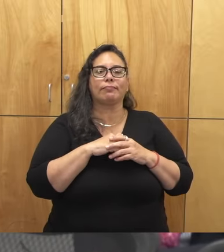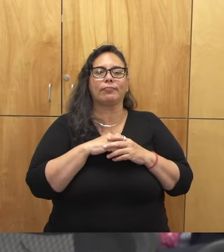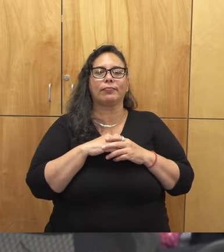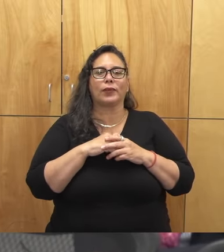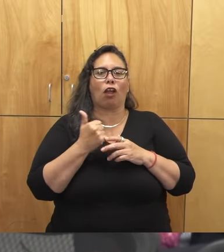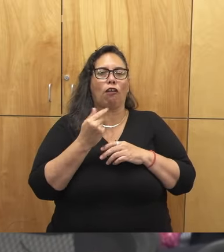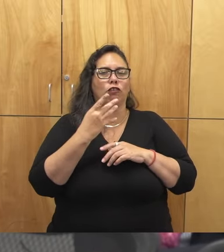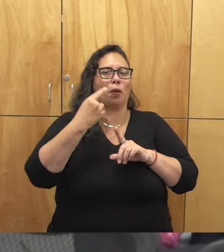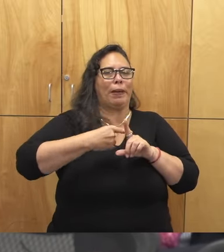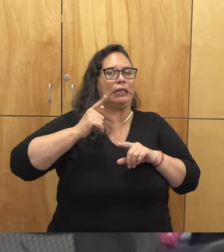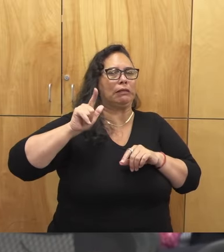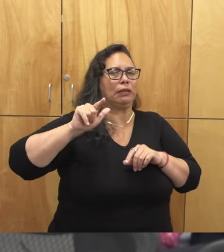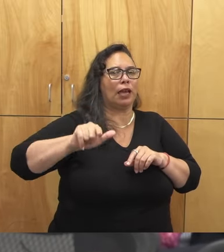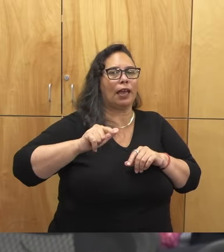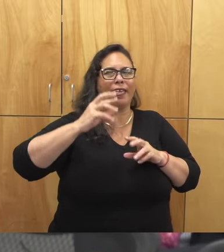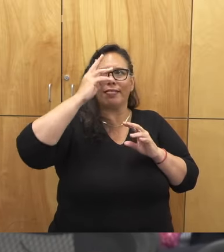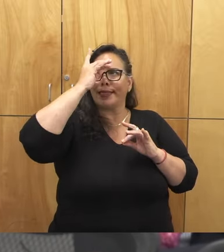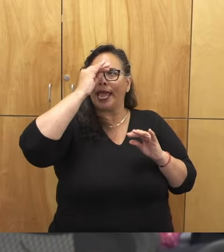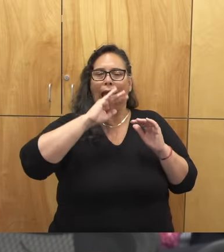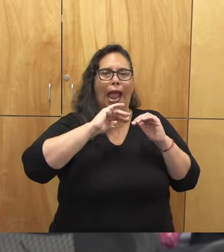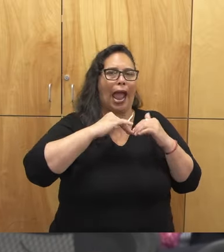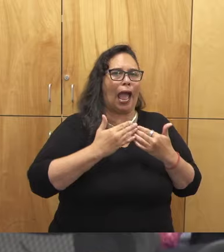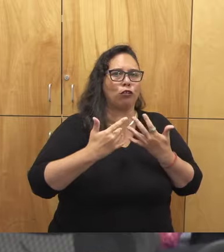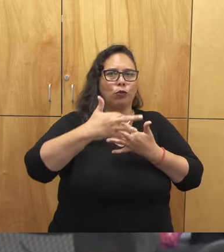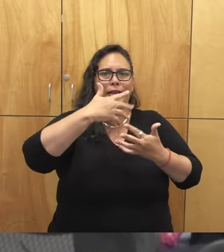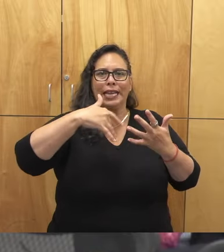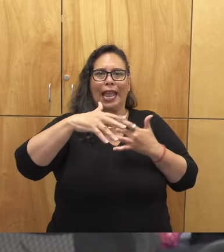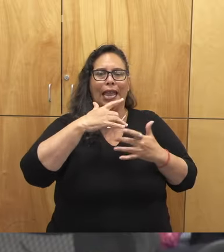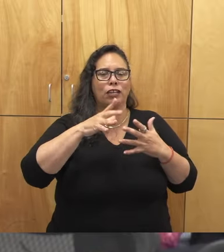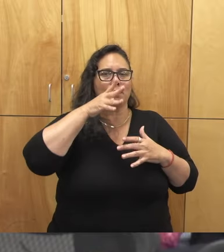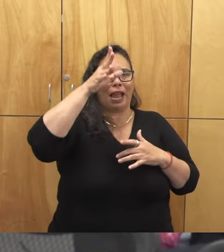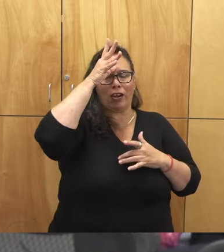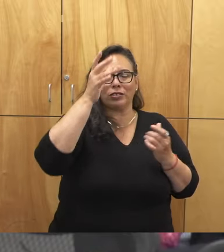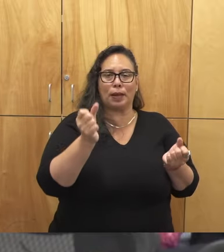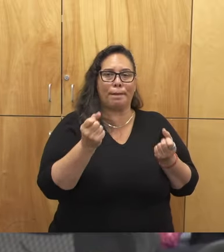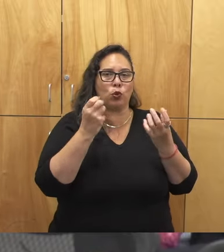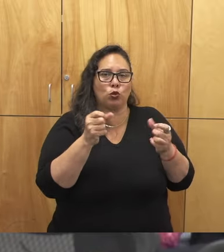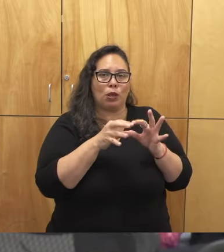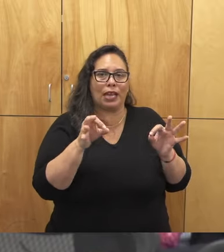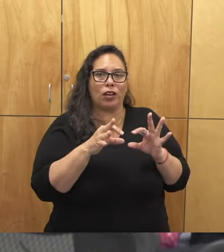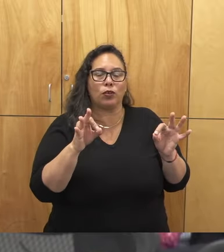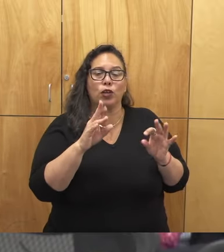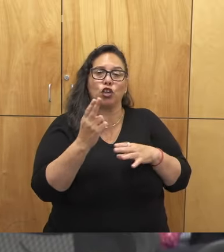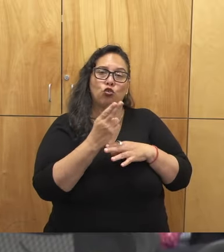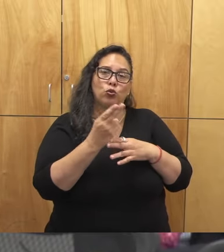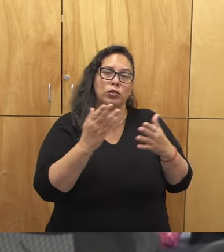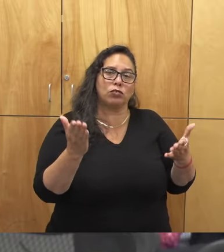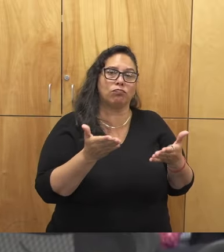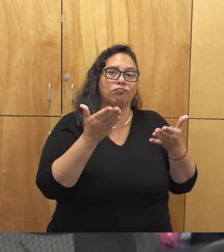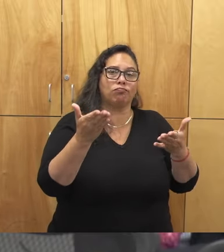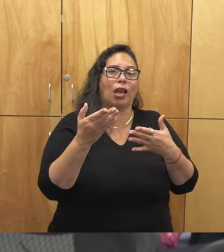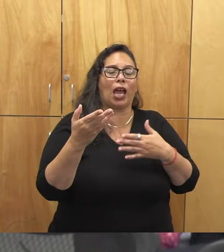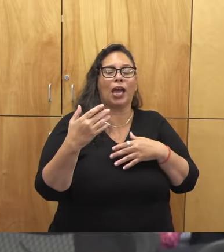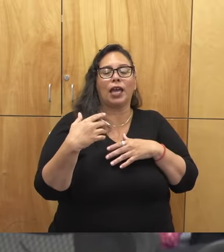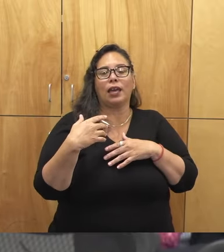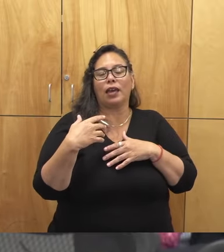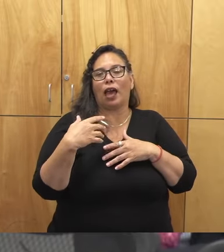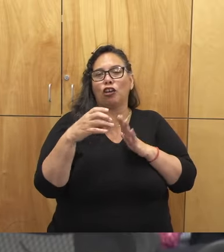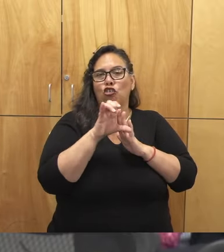we engage parents in multiple languages using some of the resources that are provided through Curriculum